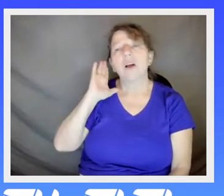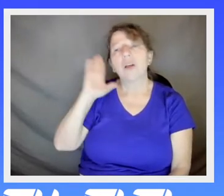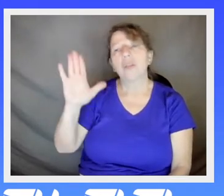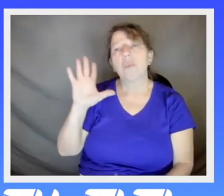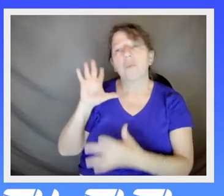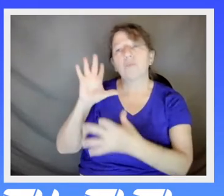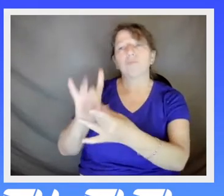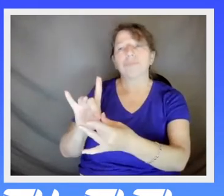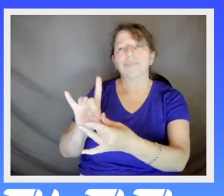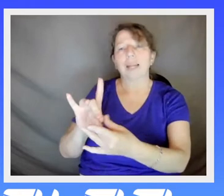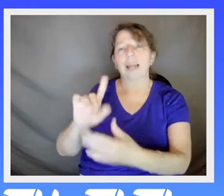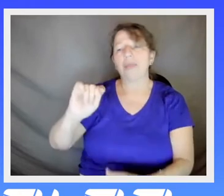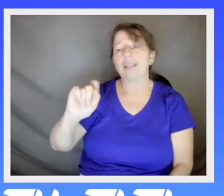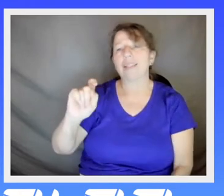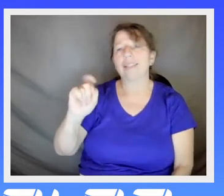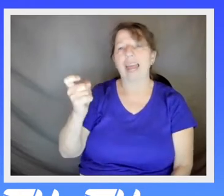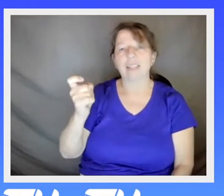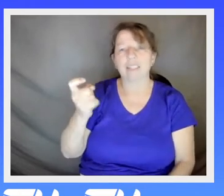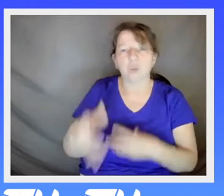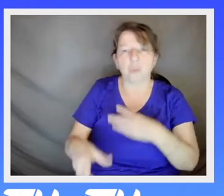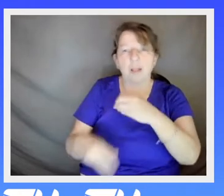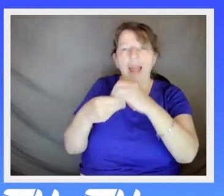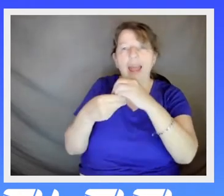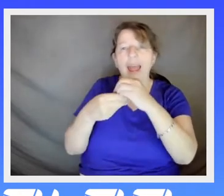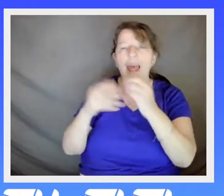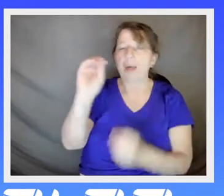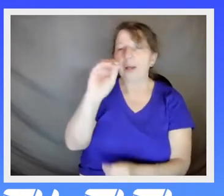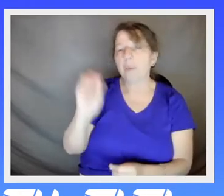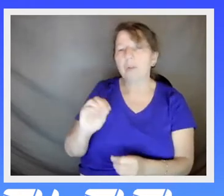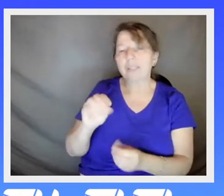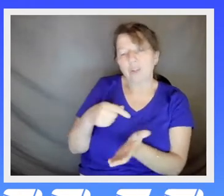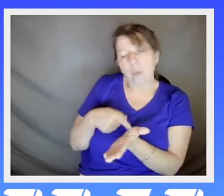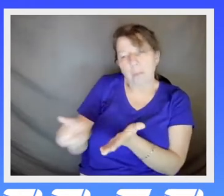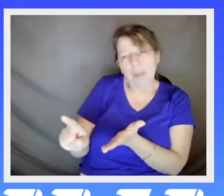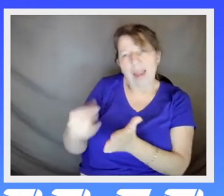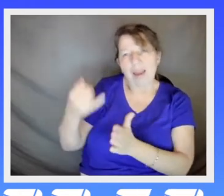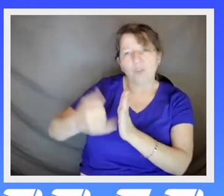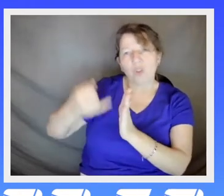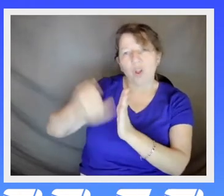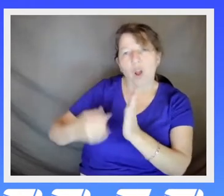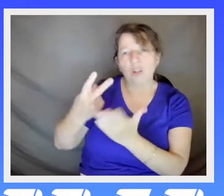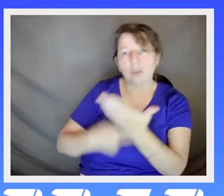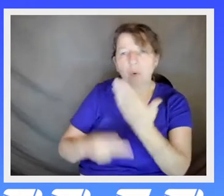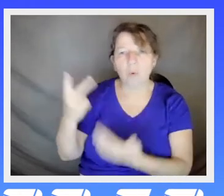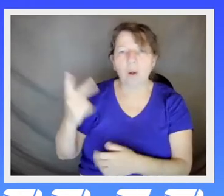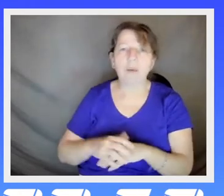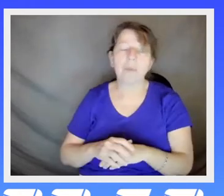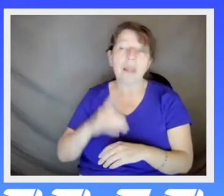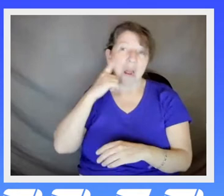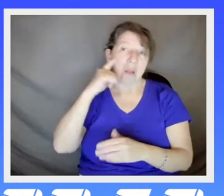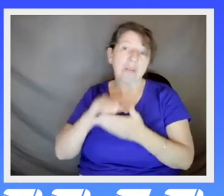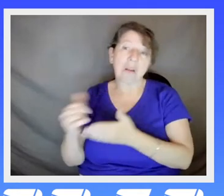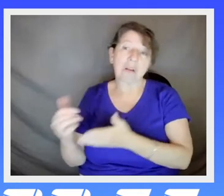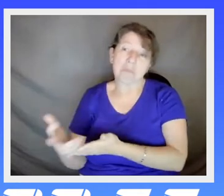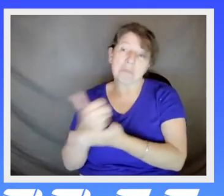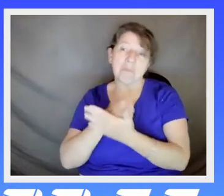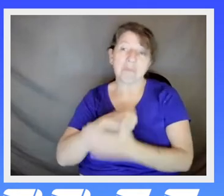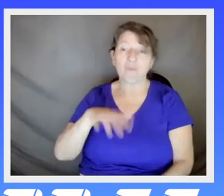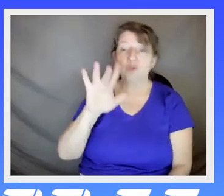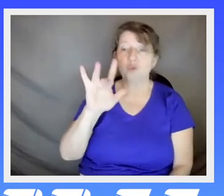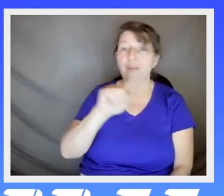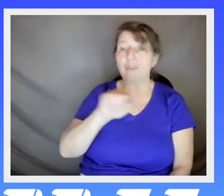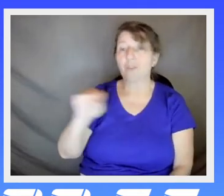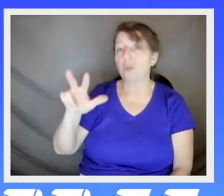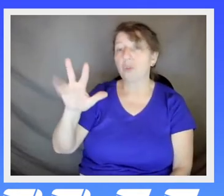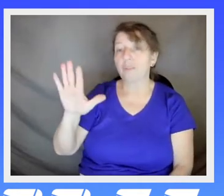in Boston to add a percentage that would pay for the arts. I think such a program would generate $25 to $35 million annually